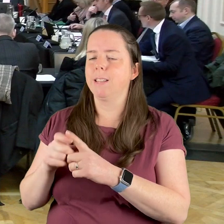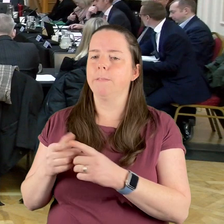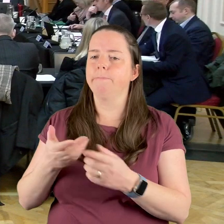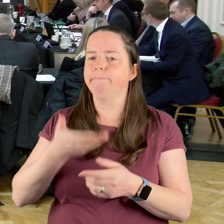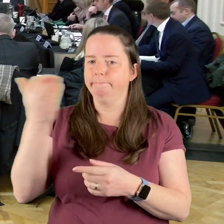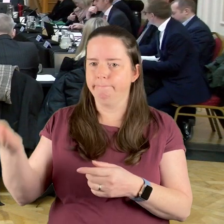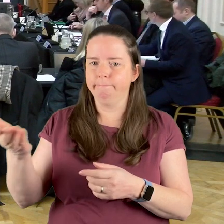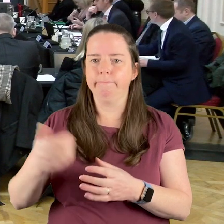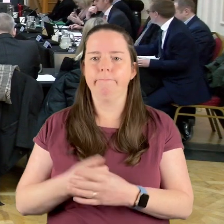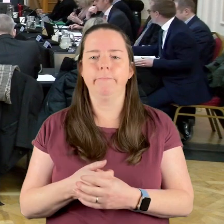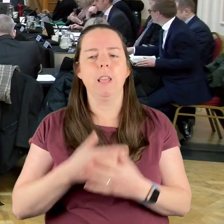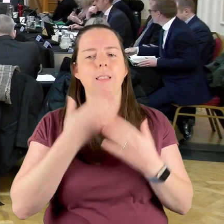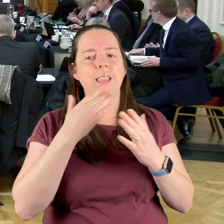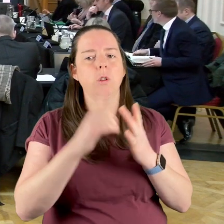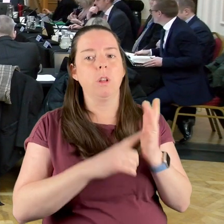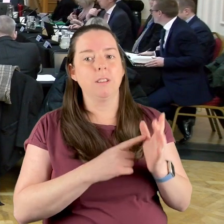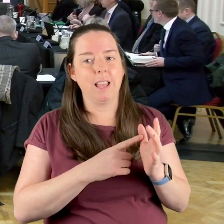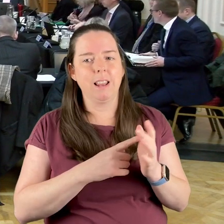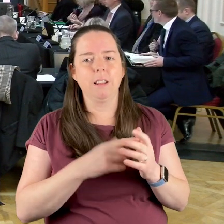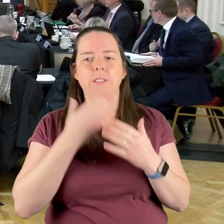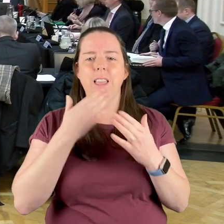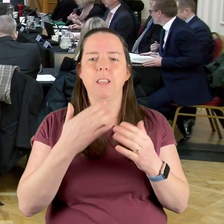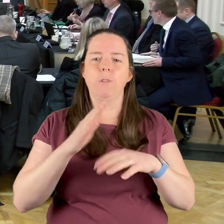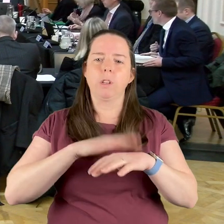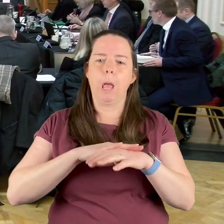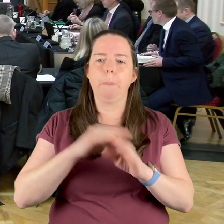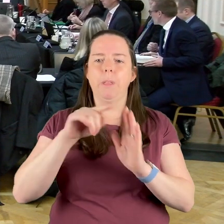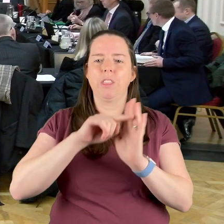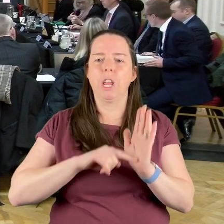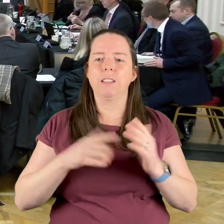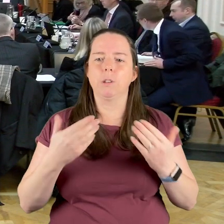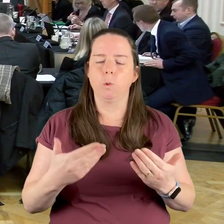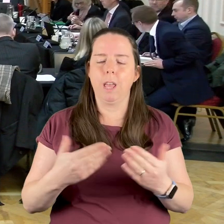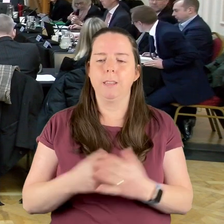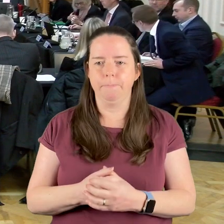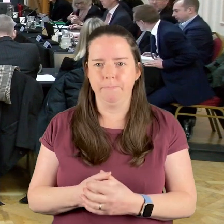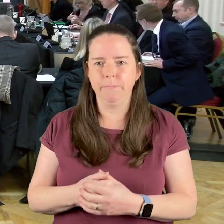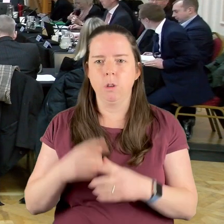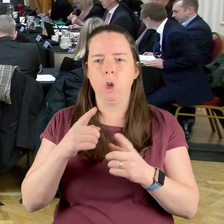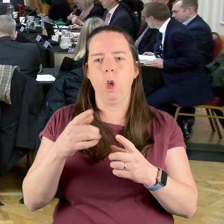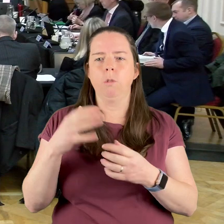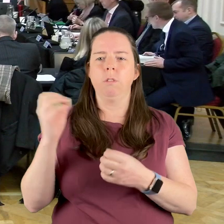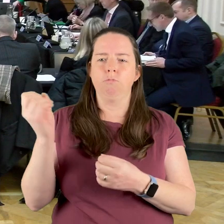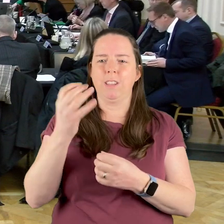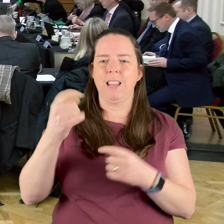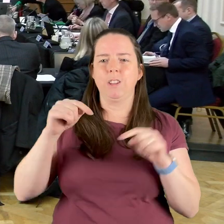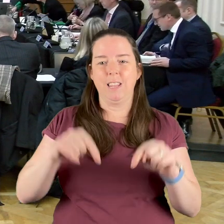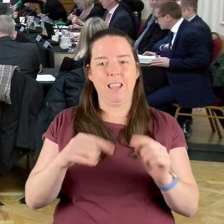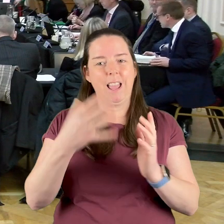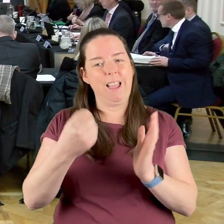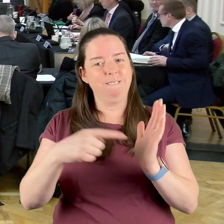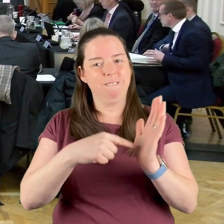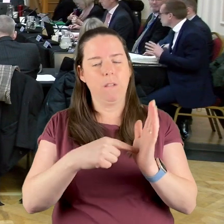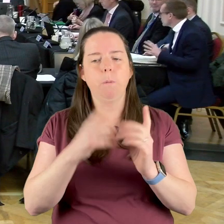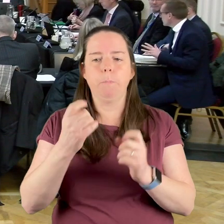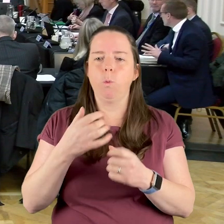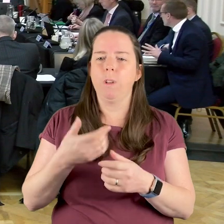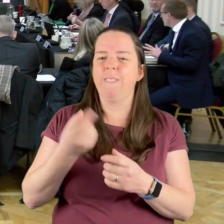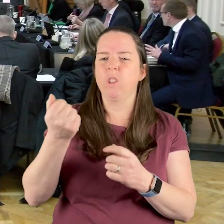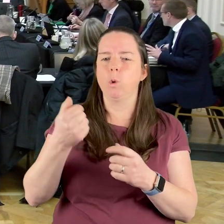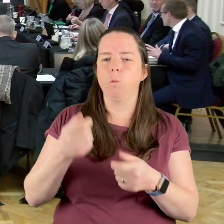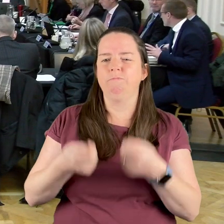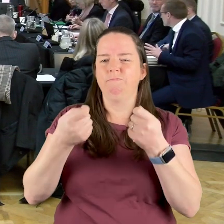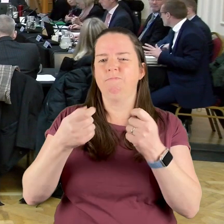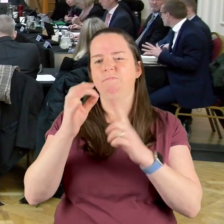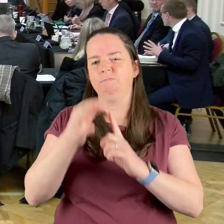of the slides and then any questions. Welcome, David, over to you. Thank you. Well, thank you, Jacqueline, and thanks for the time on the agenda today. So you do have